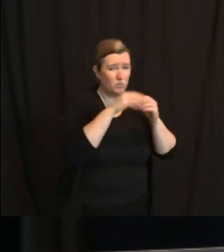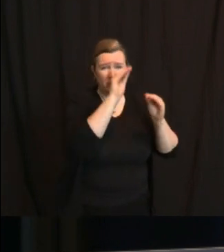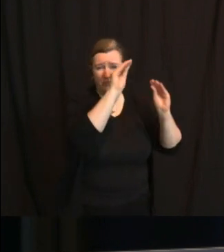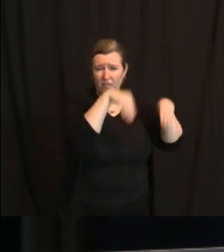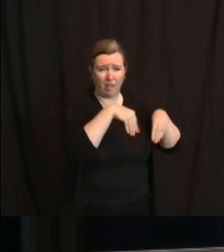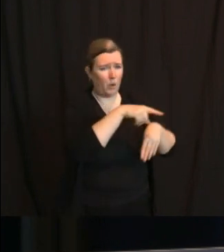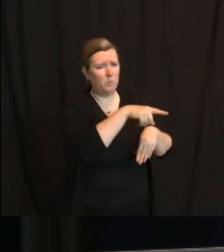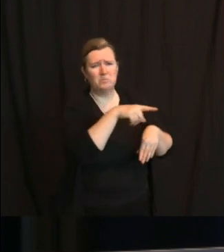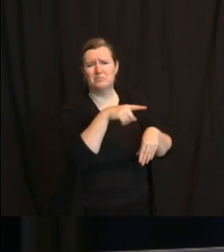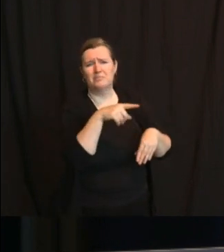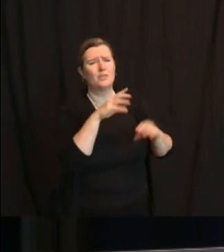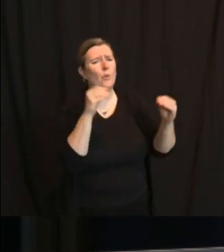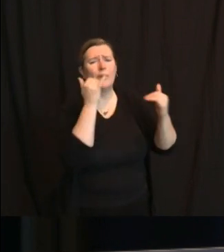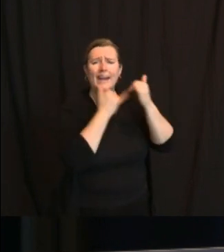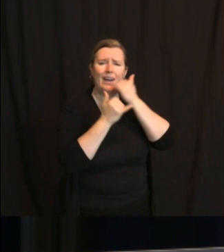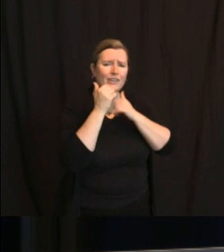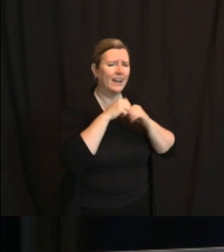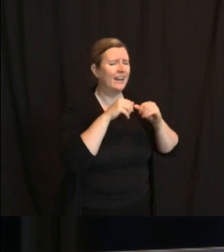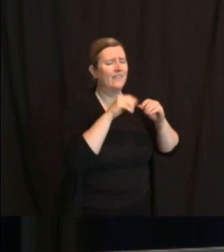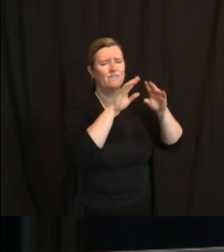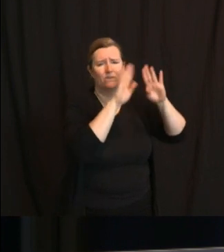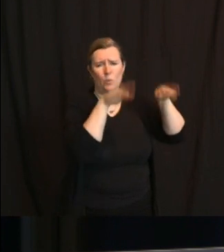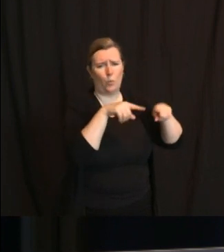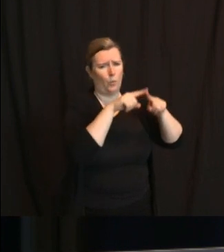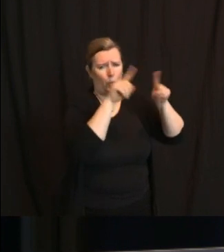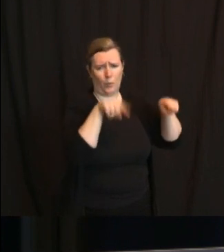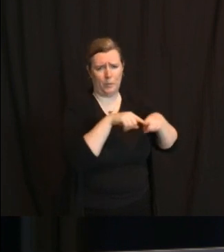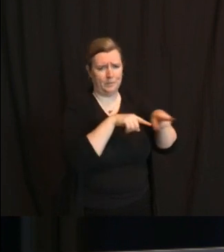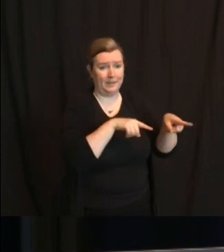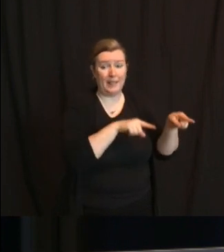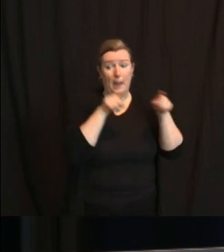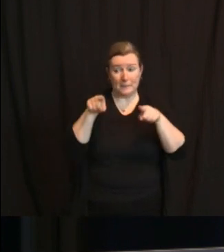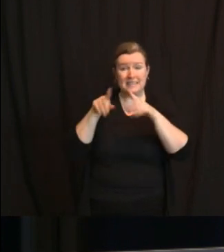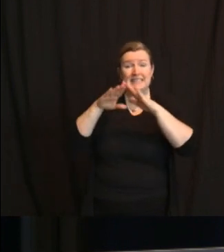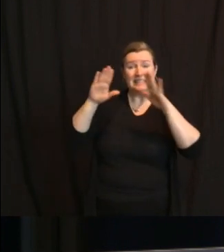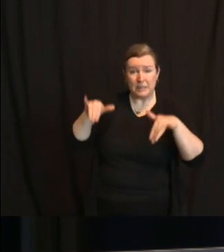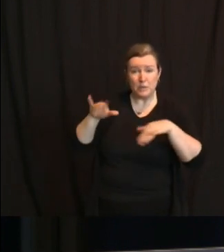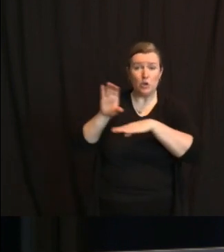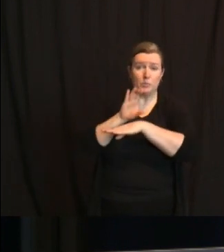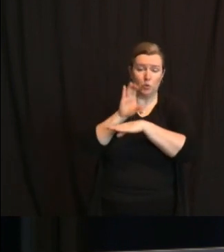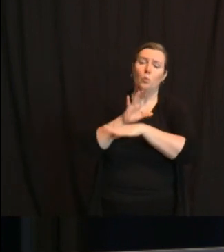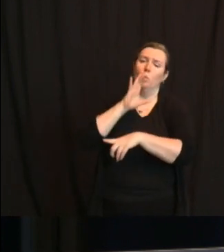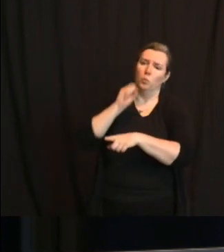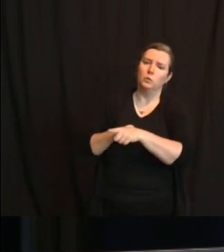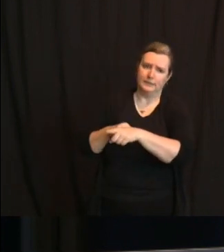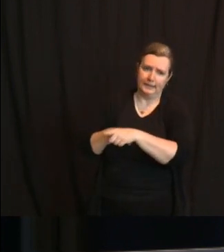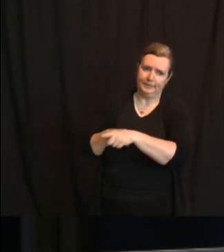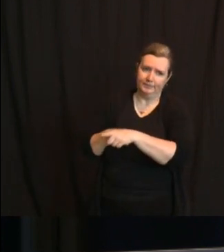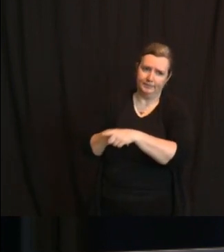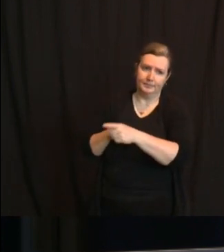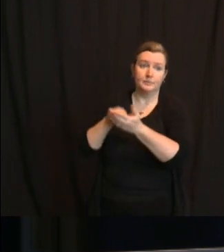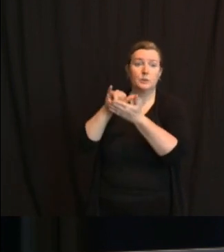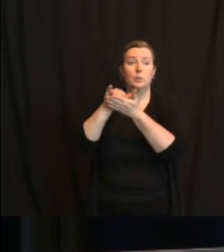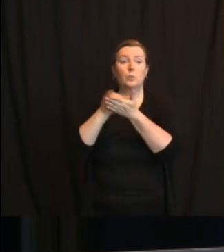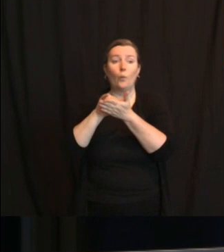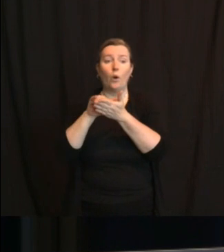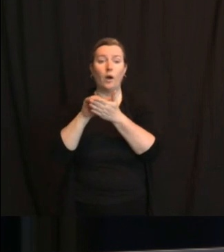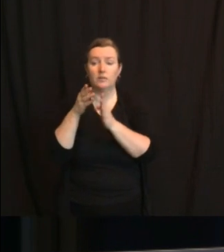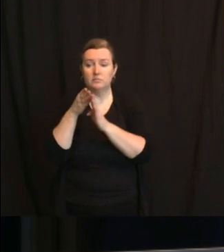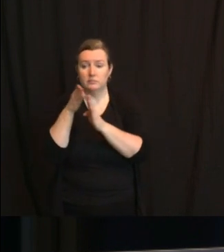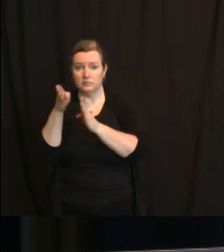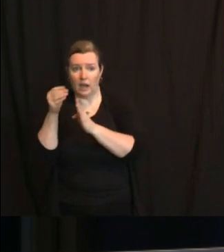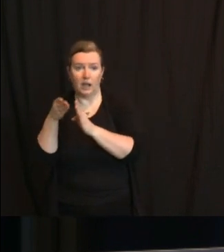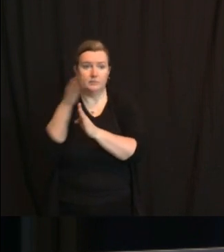are causing any delays. That being said, yes, the system is old. Some of our neighbor states have spent hundreds of millions of dollars to fix their